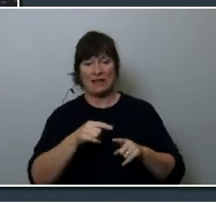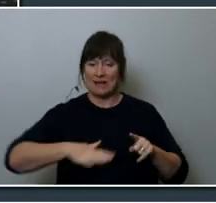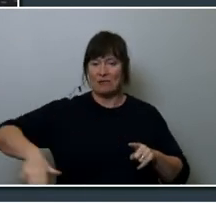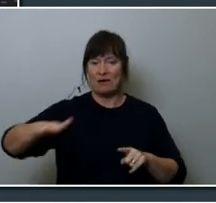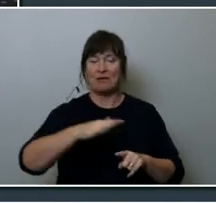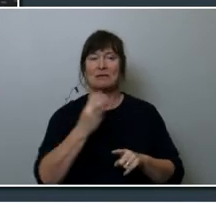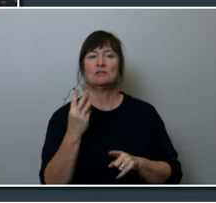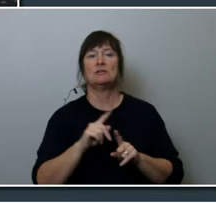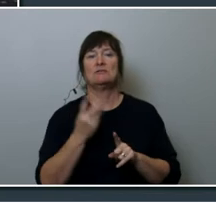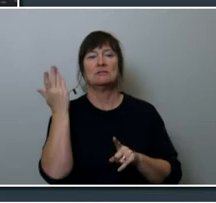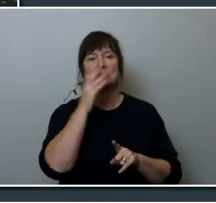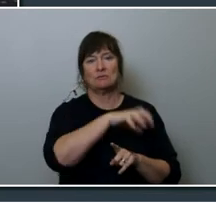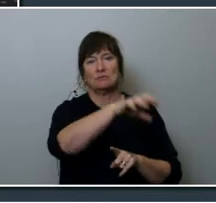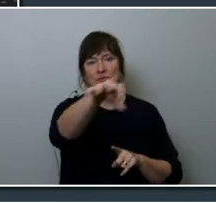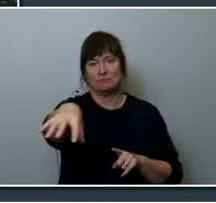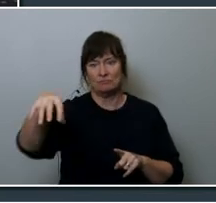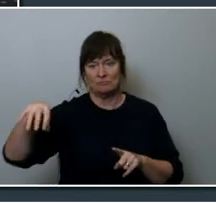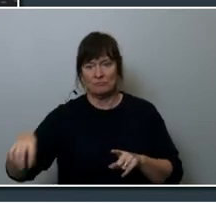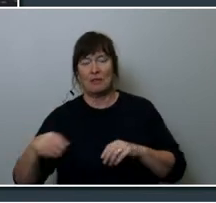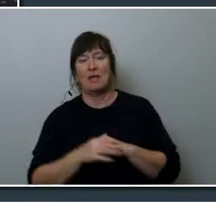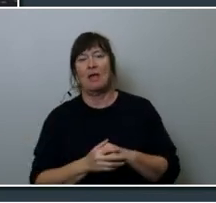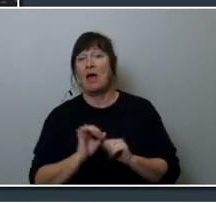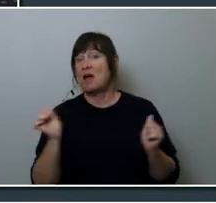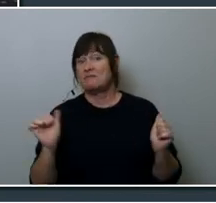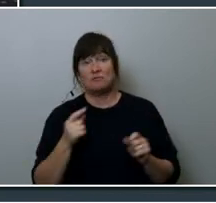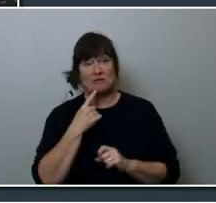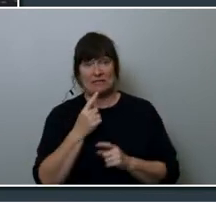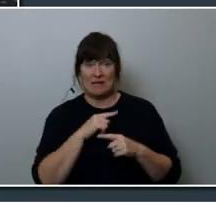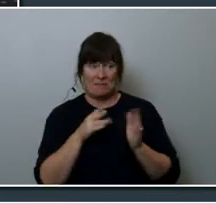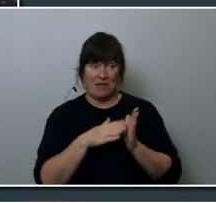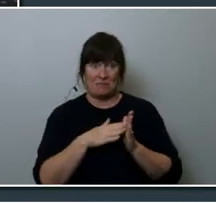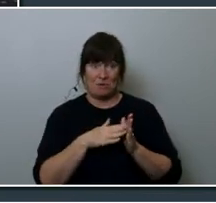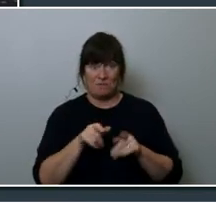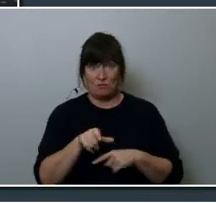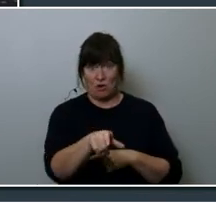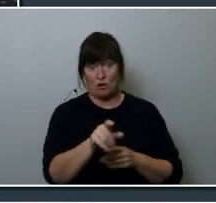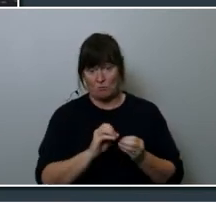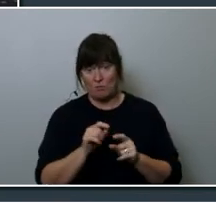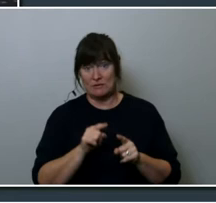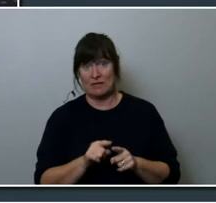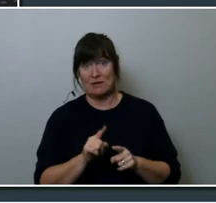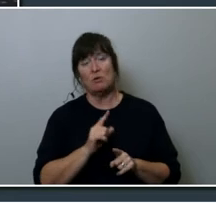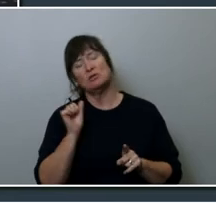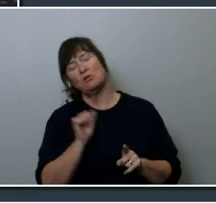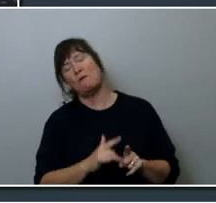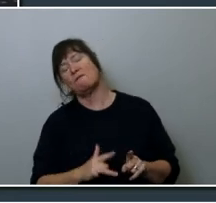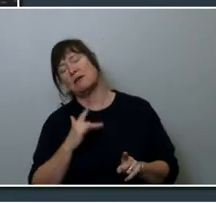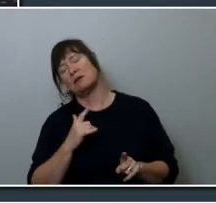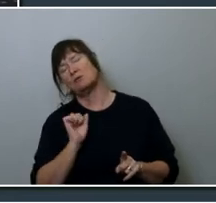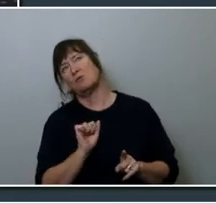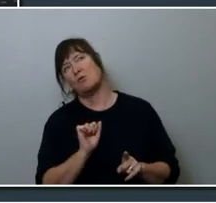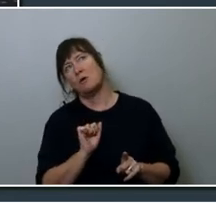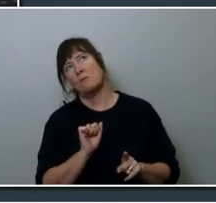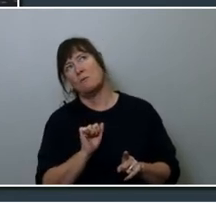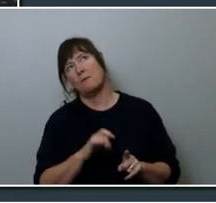environment. I know what I have said at previously at council meetings about the Murphy Road environment. What's your view, or what's your response,